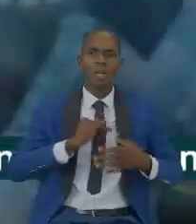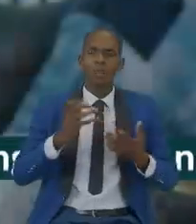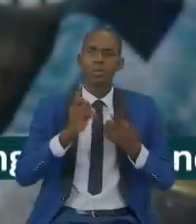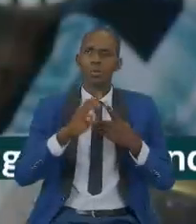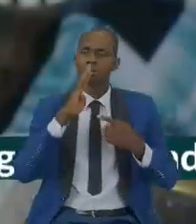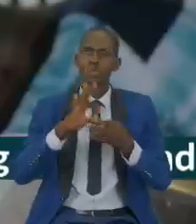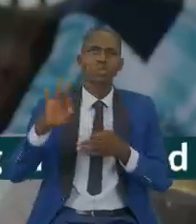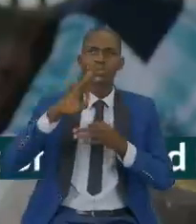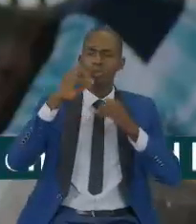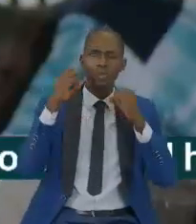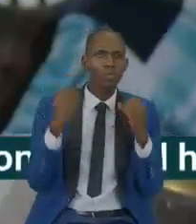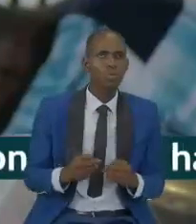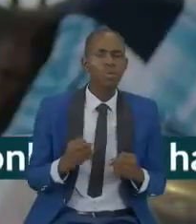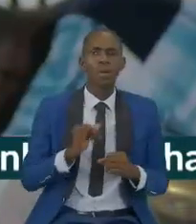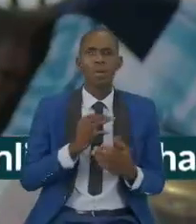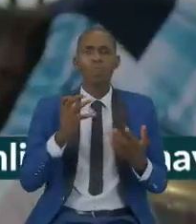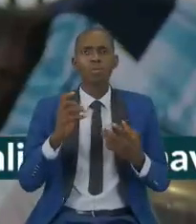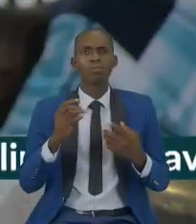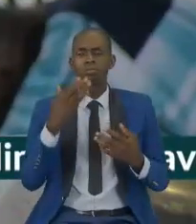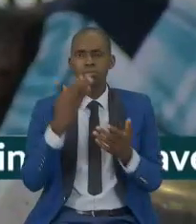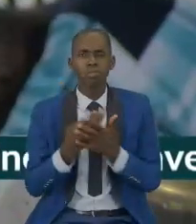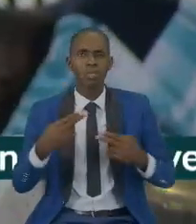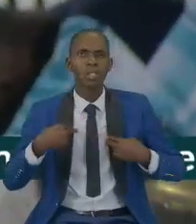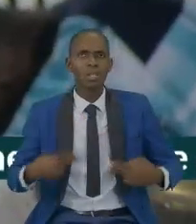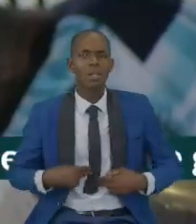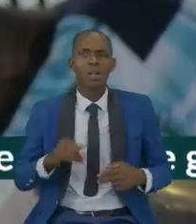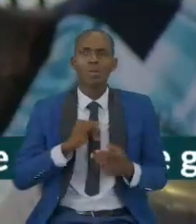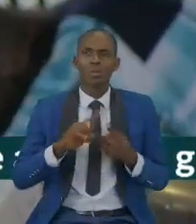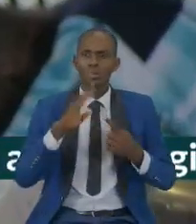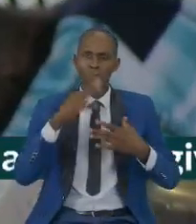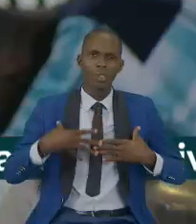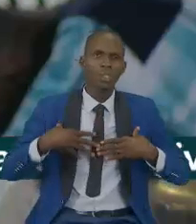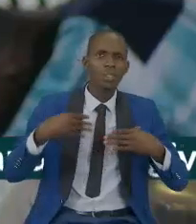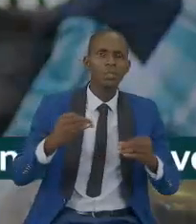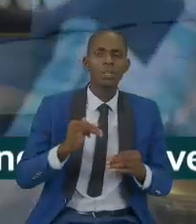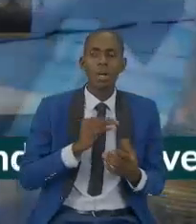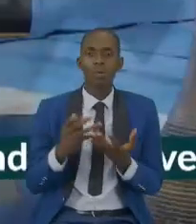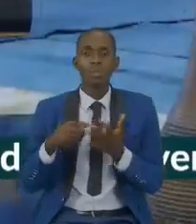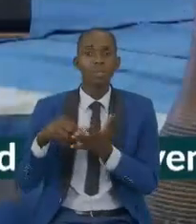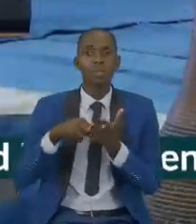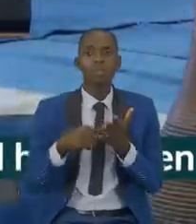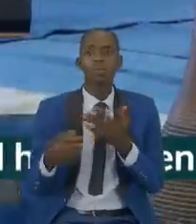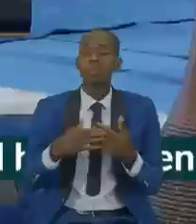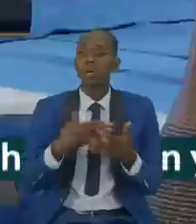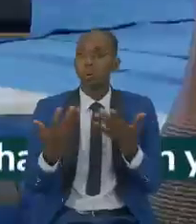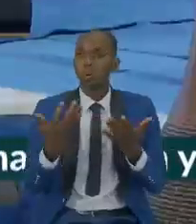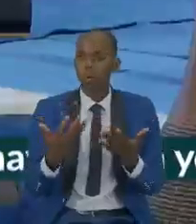All right, God bless you. I can see you waving at me. We are now going to rise up. Our Father and the